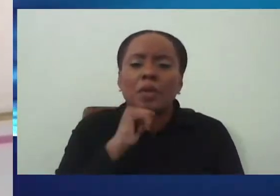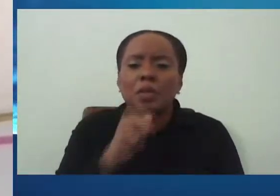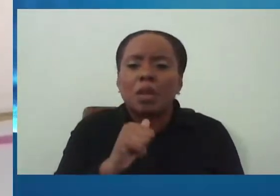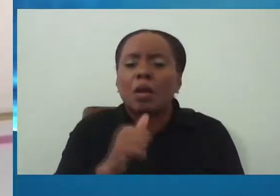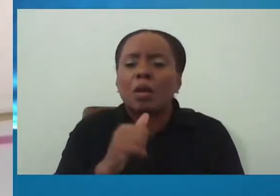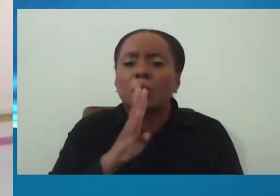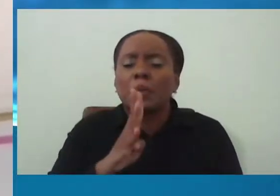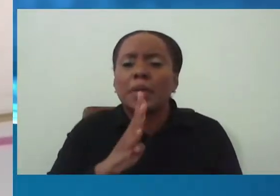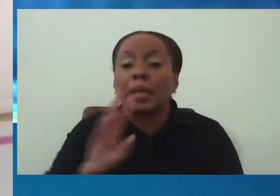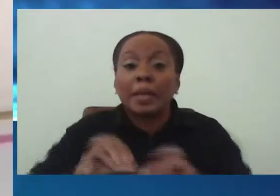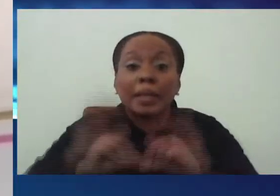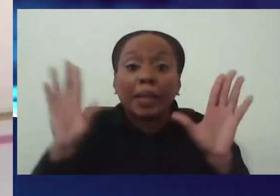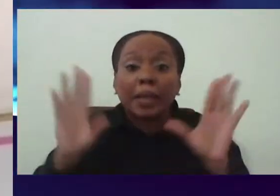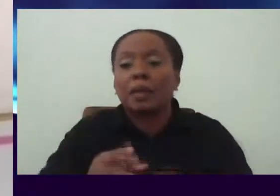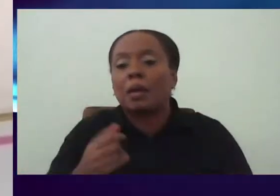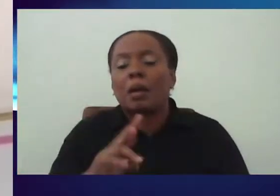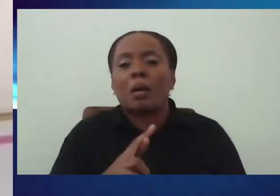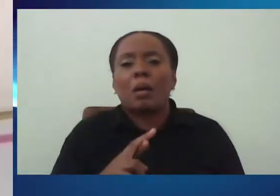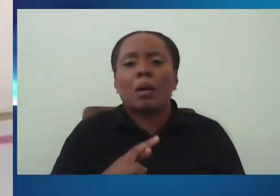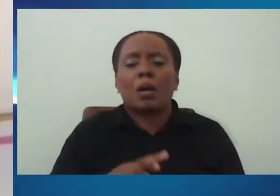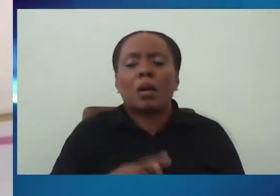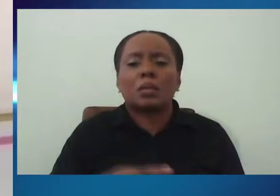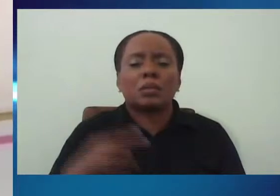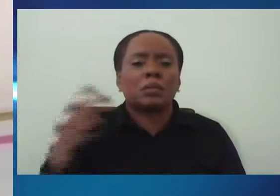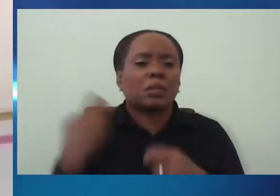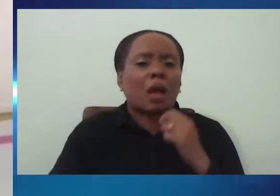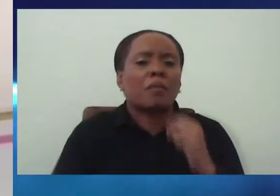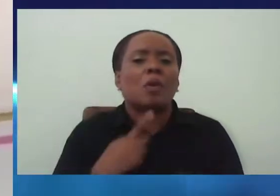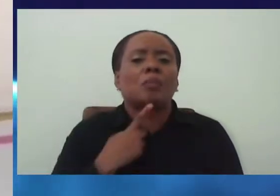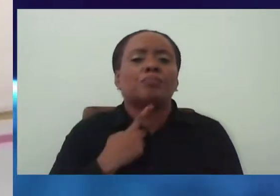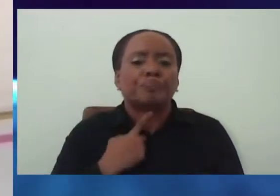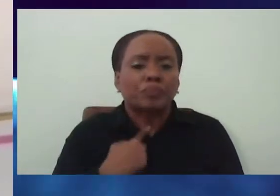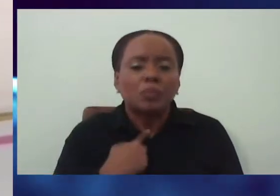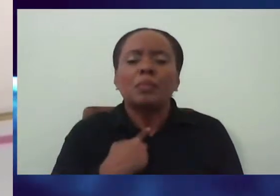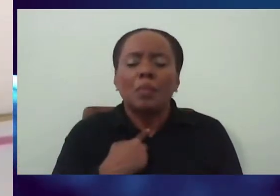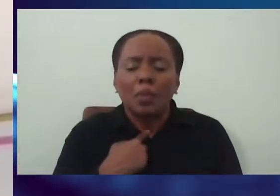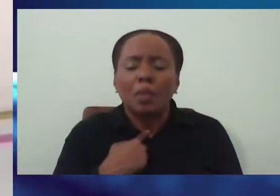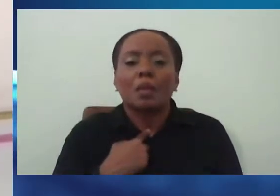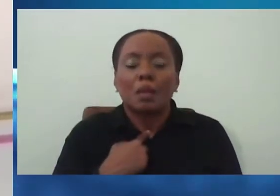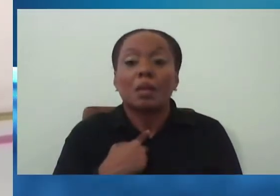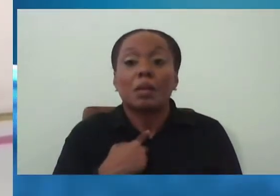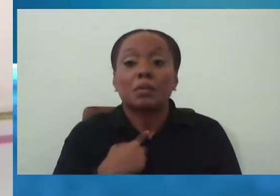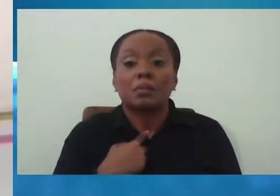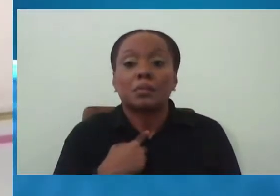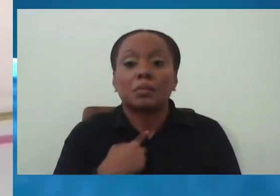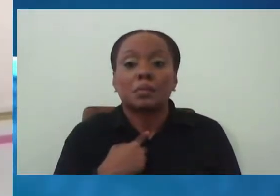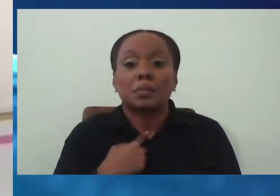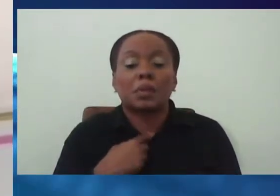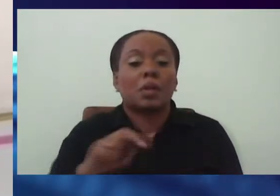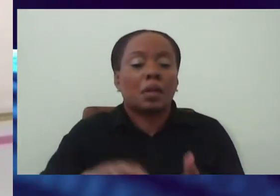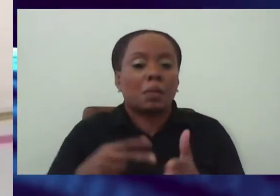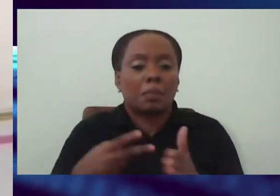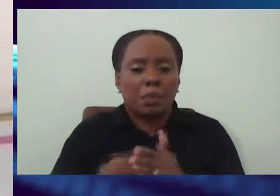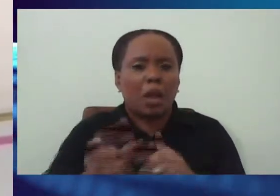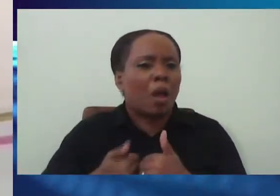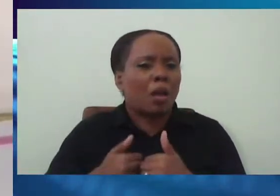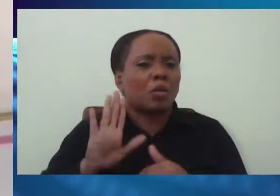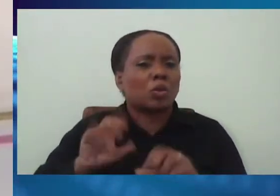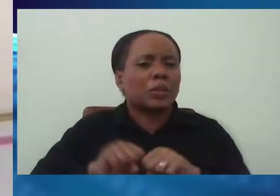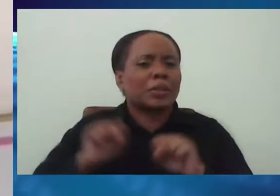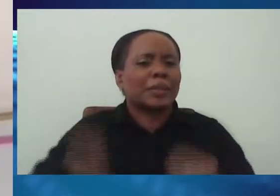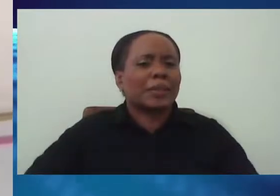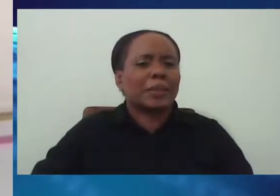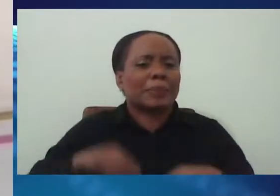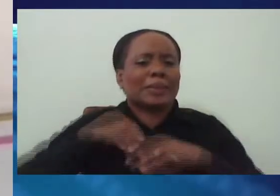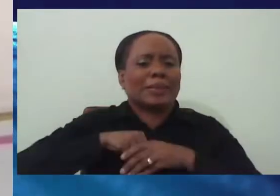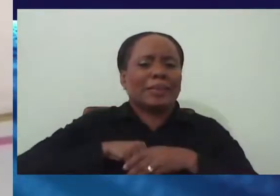heavy, or you're having difficulty swallowing, etc., that signals sometimes a change in the way how the nervous system is operating. Likewise, if